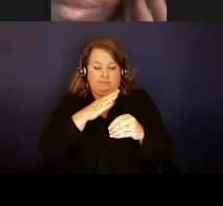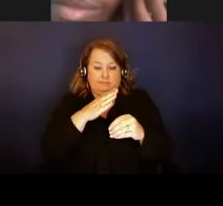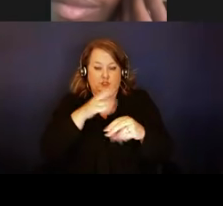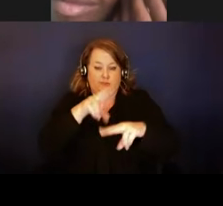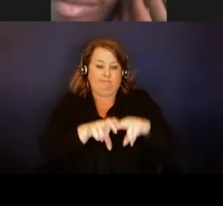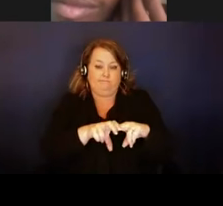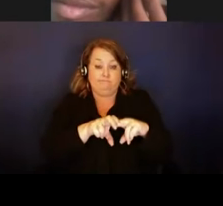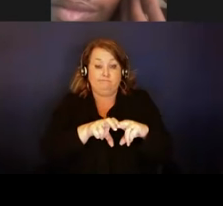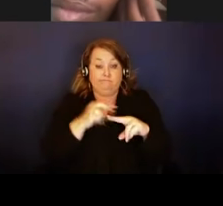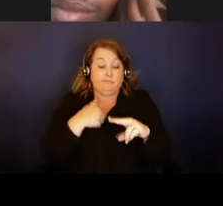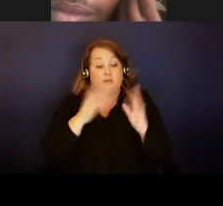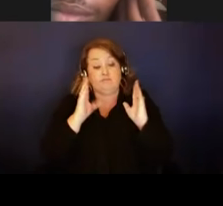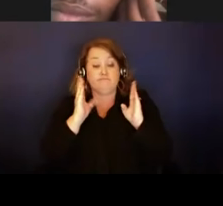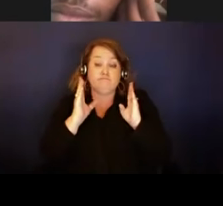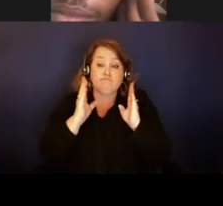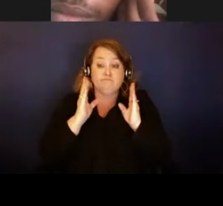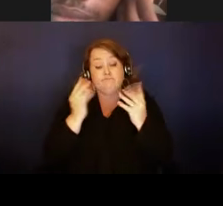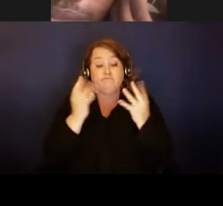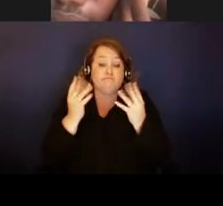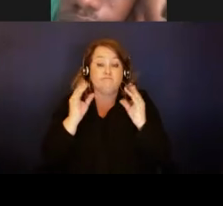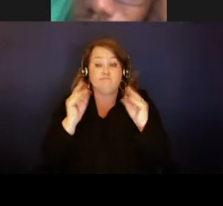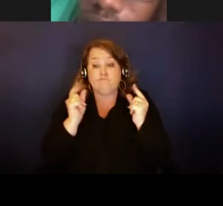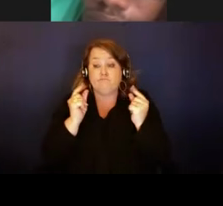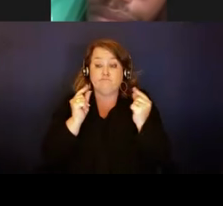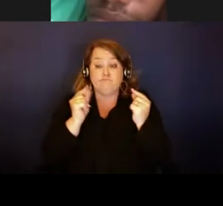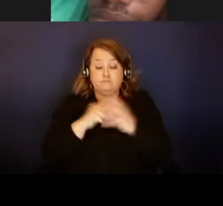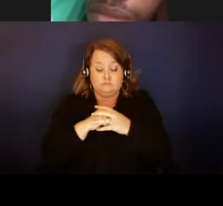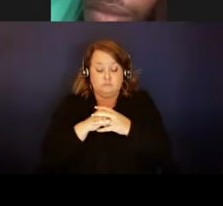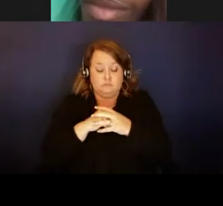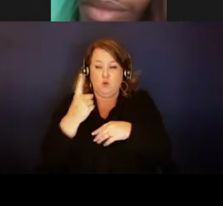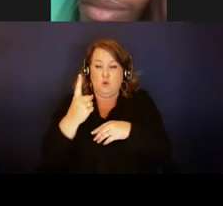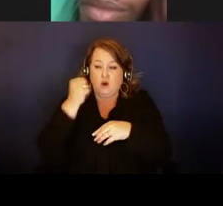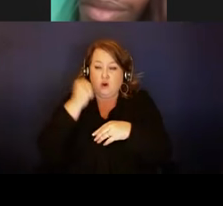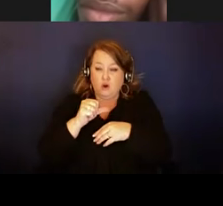in my own little world, and a girl